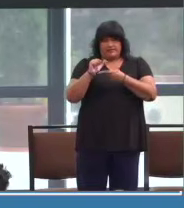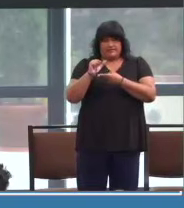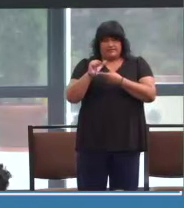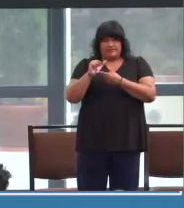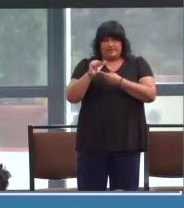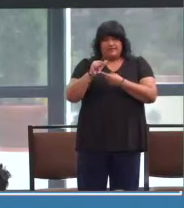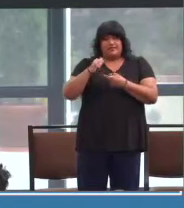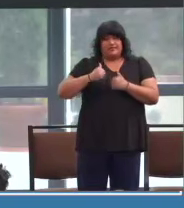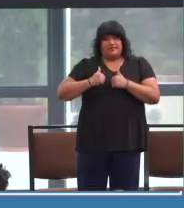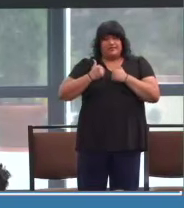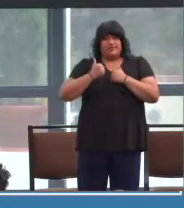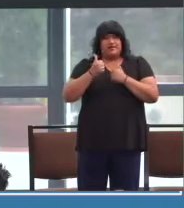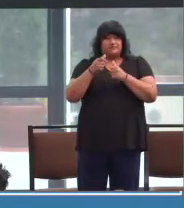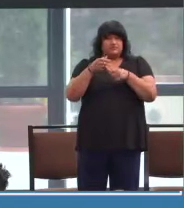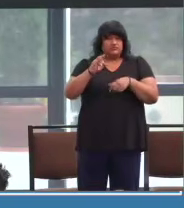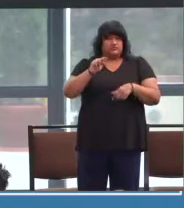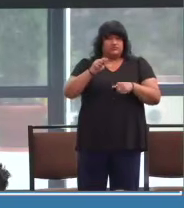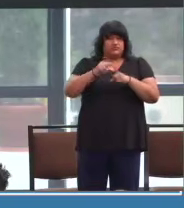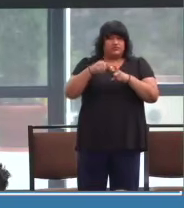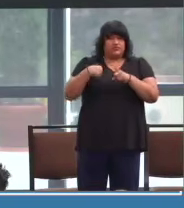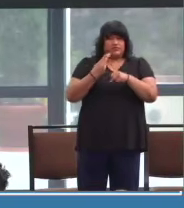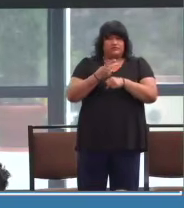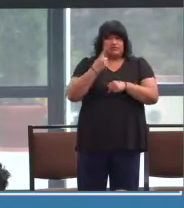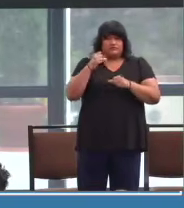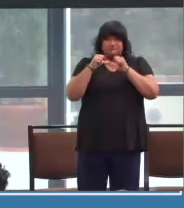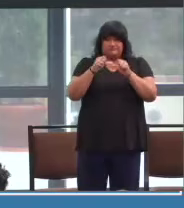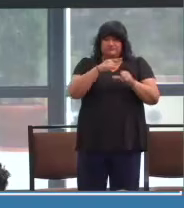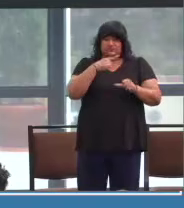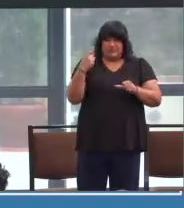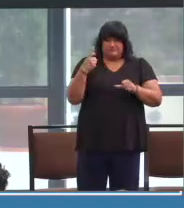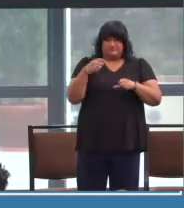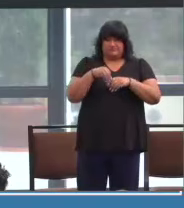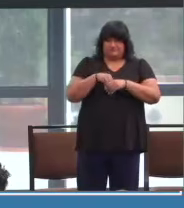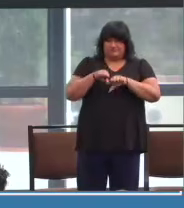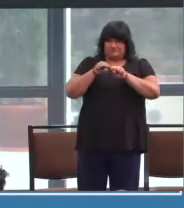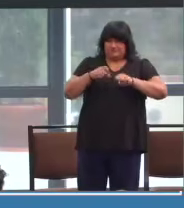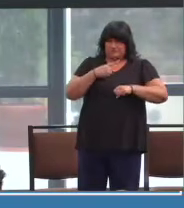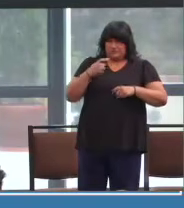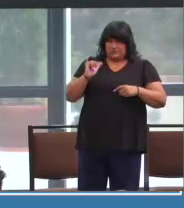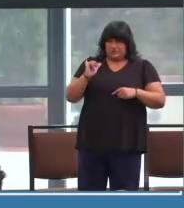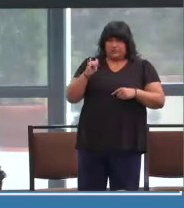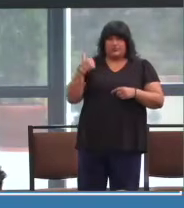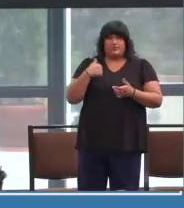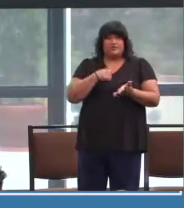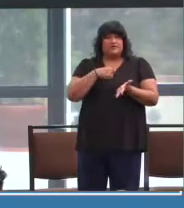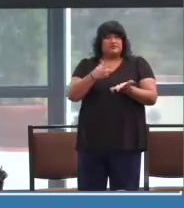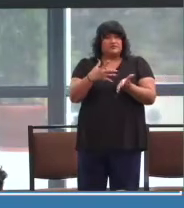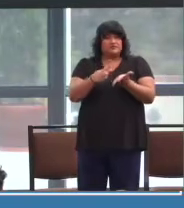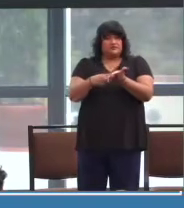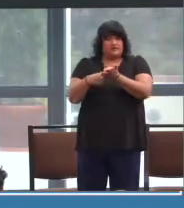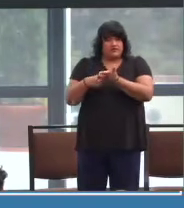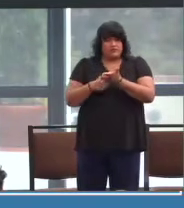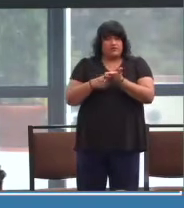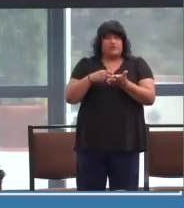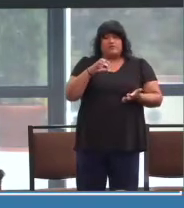for systemic dryness. We work on pain management, surveillance for lymphoma, as we discussed, comorbidity